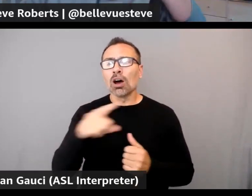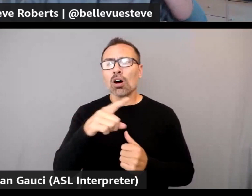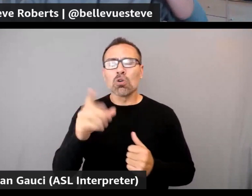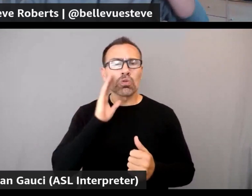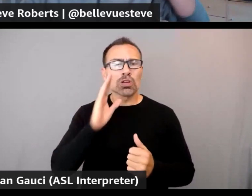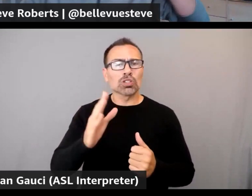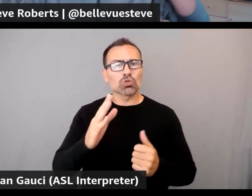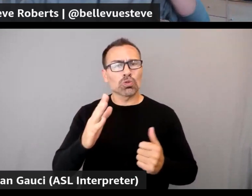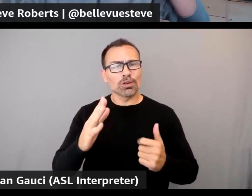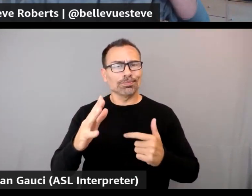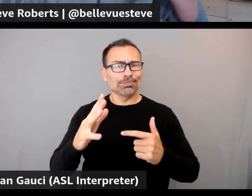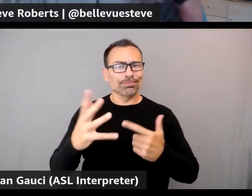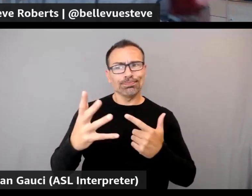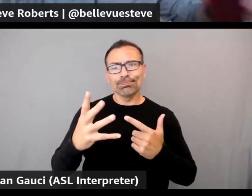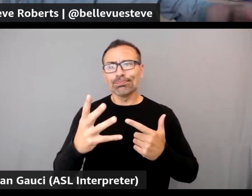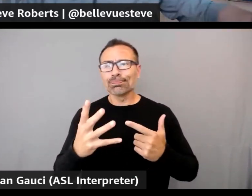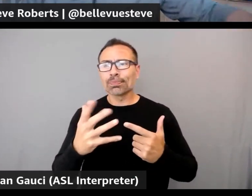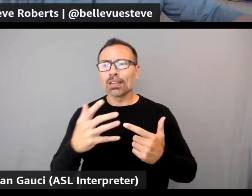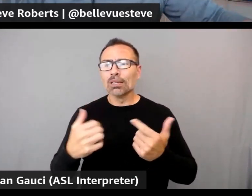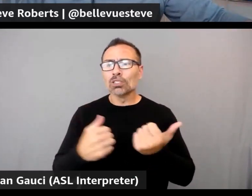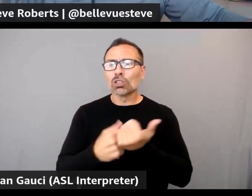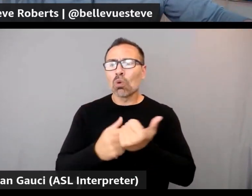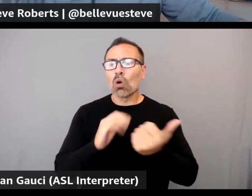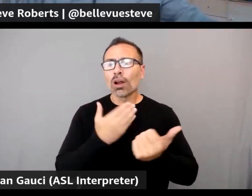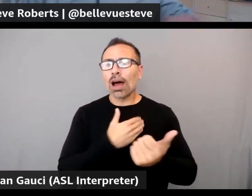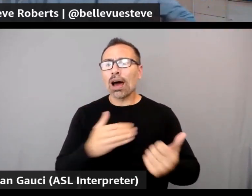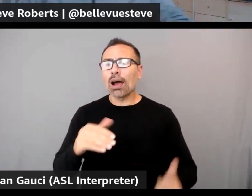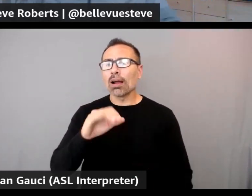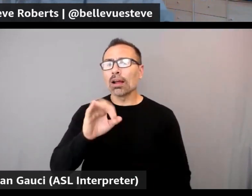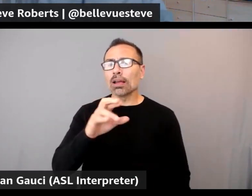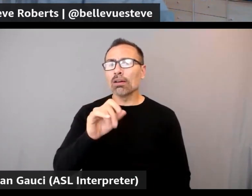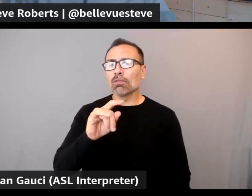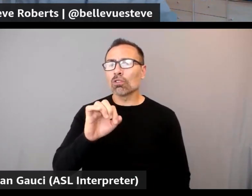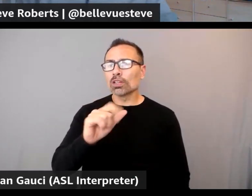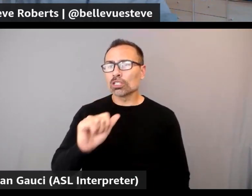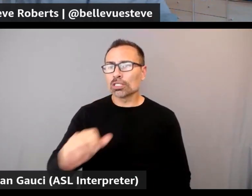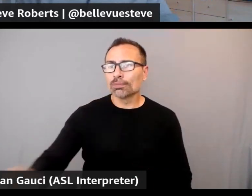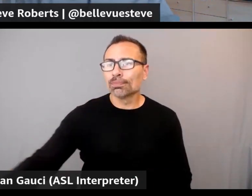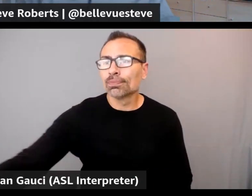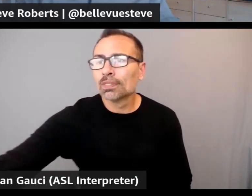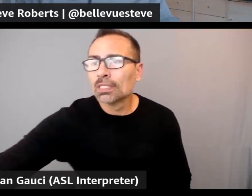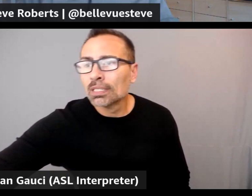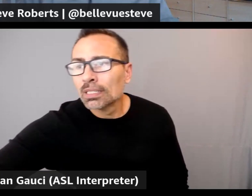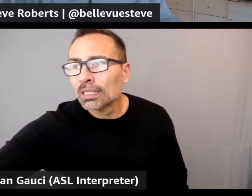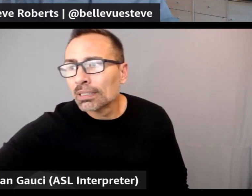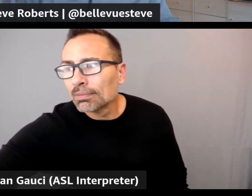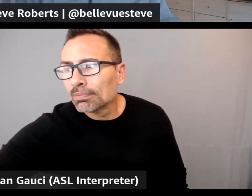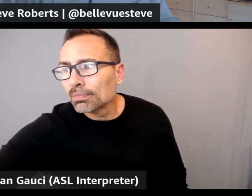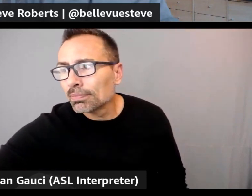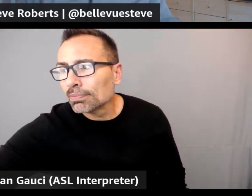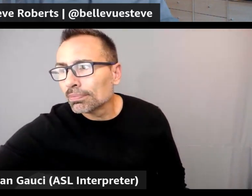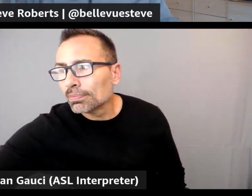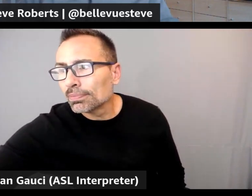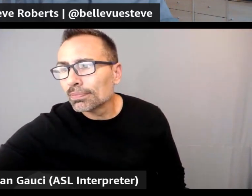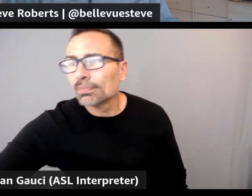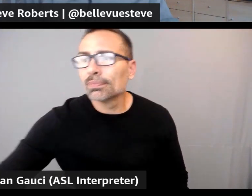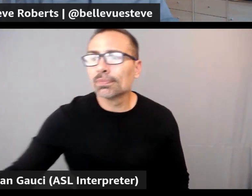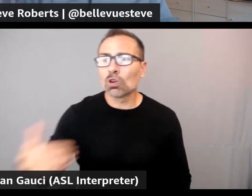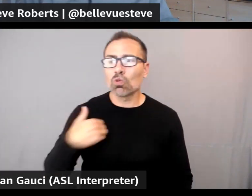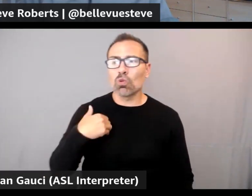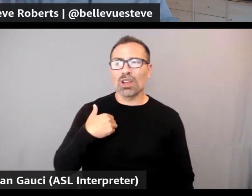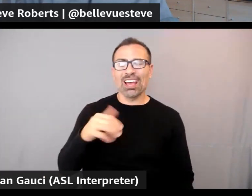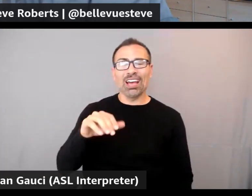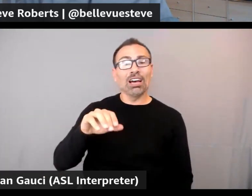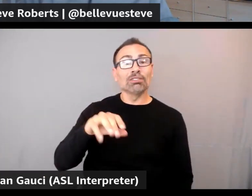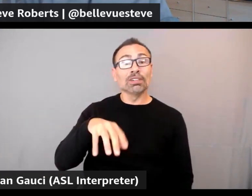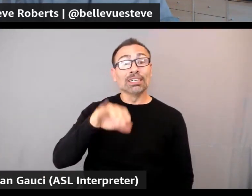our Tranium-based instances with really high network bandwidth, 1600 gigabits